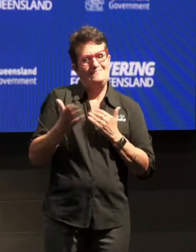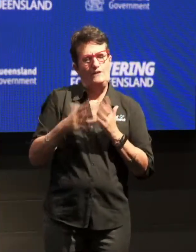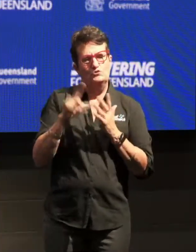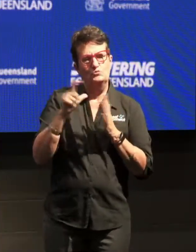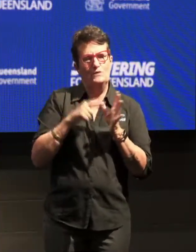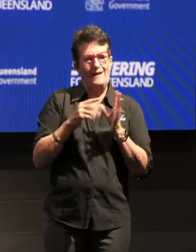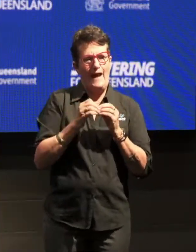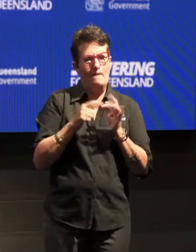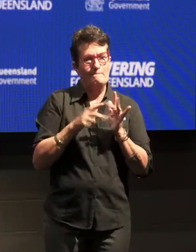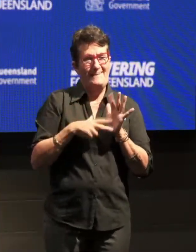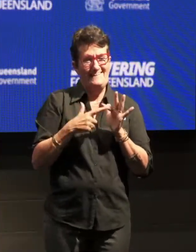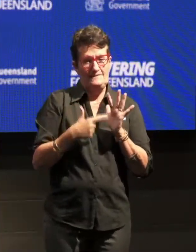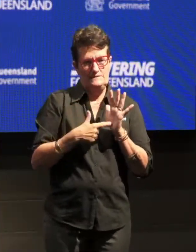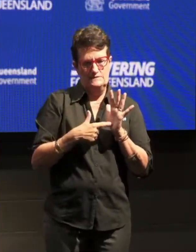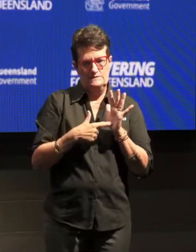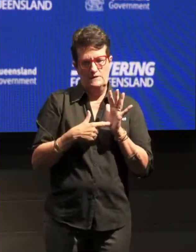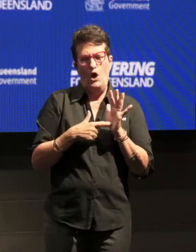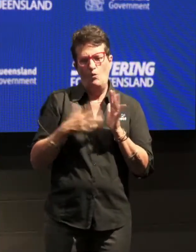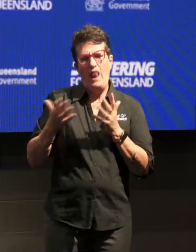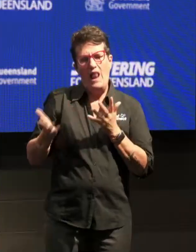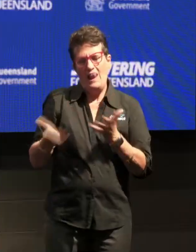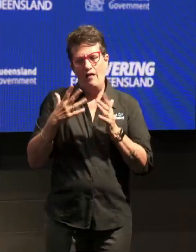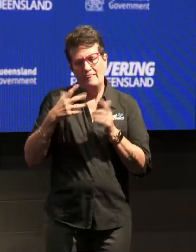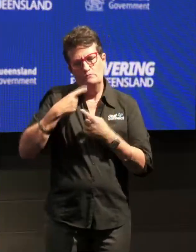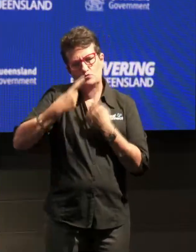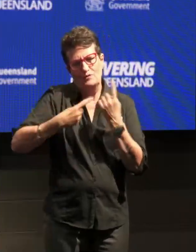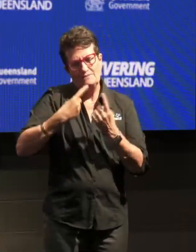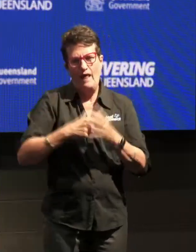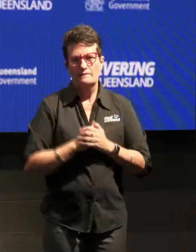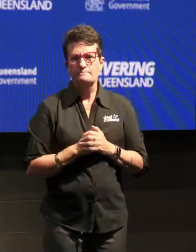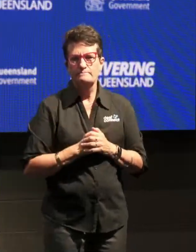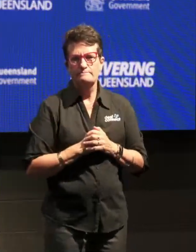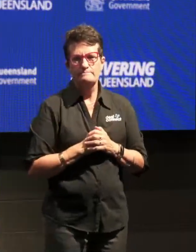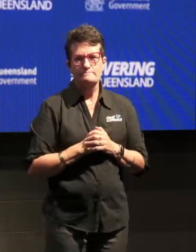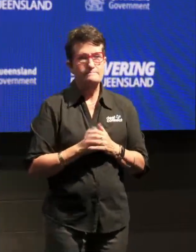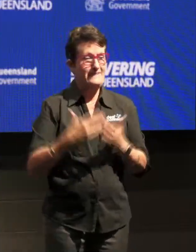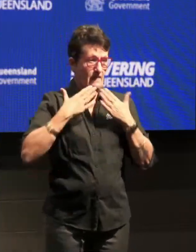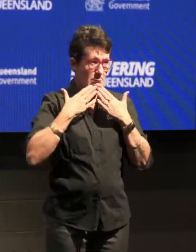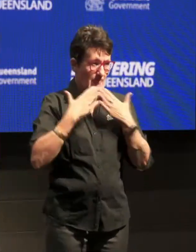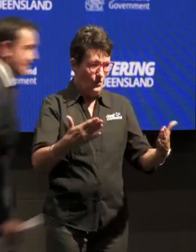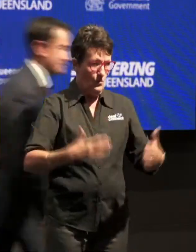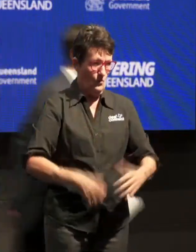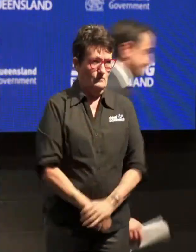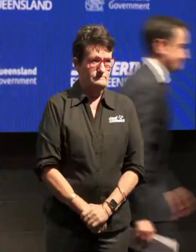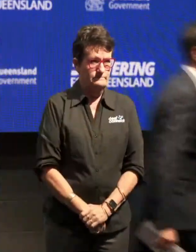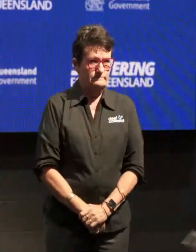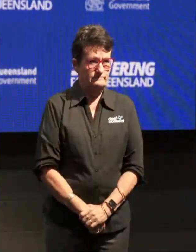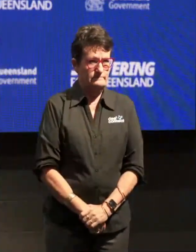to run the way it should. All right, everyone. Thanks very much.